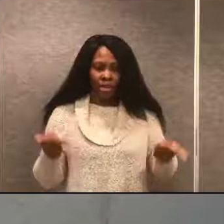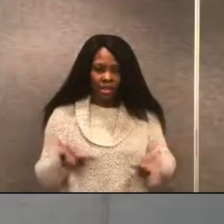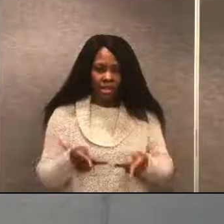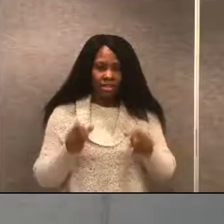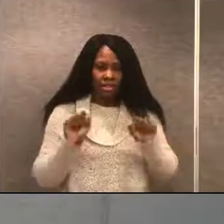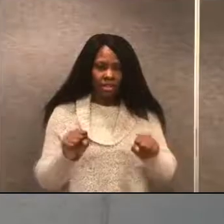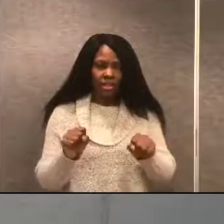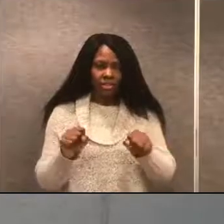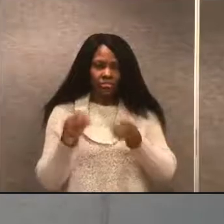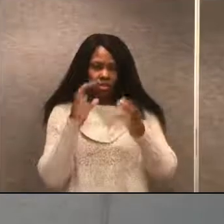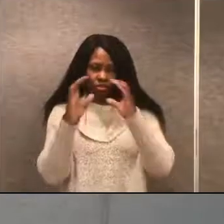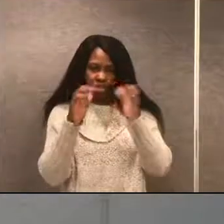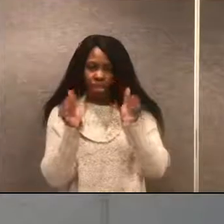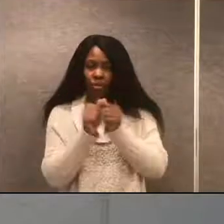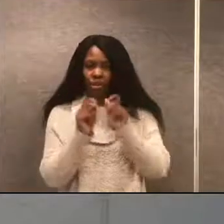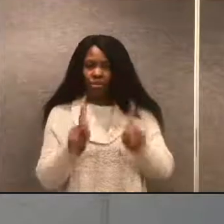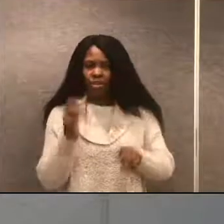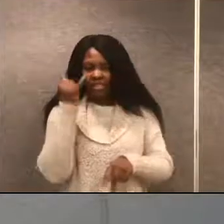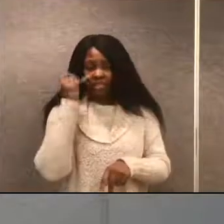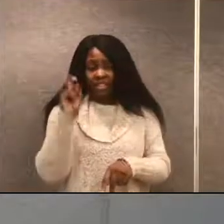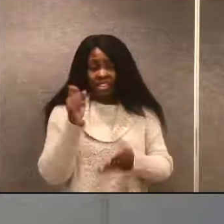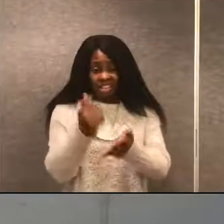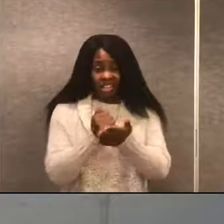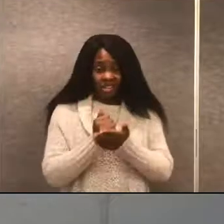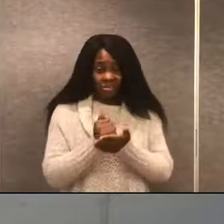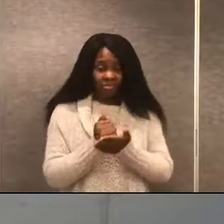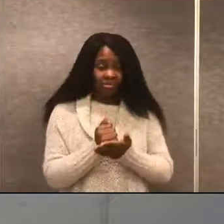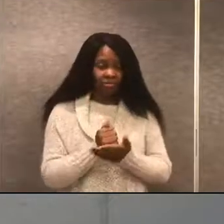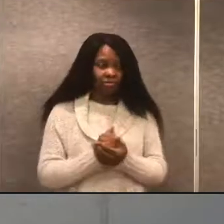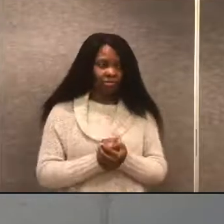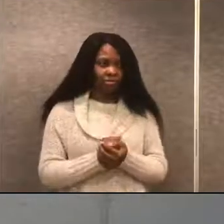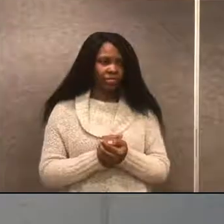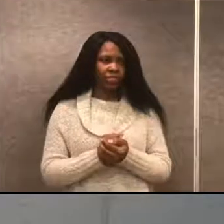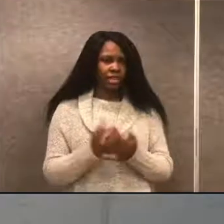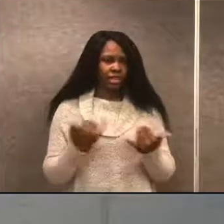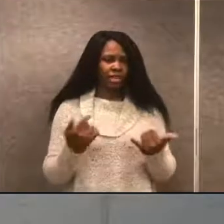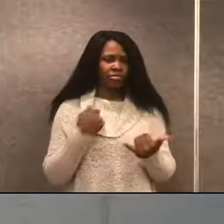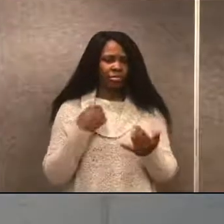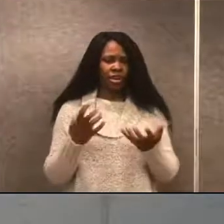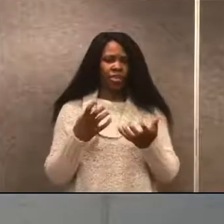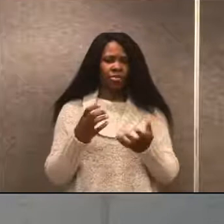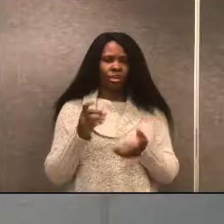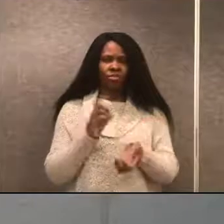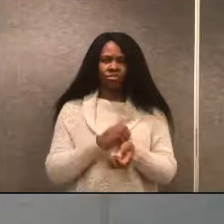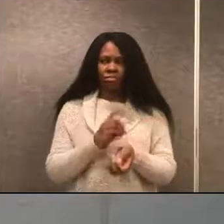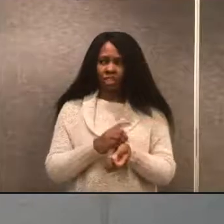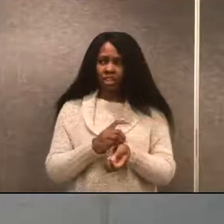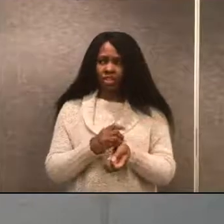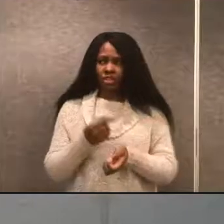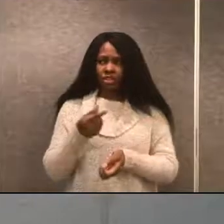to somebody if they need the help, so that's good. I want Dr. Griffin to chime in